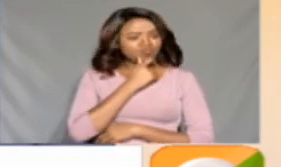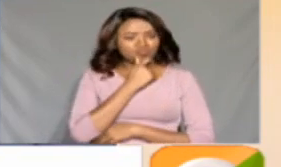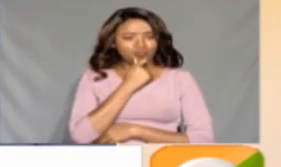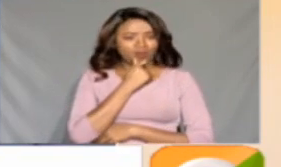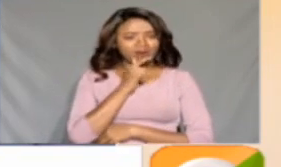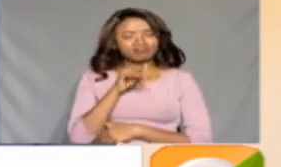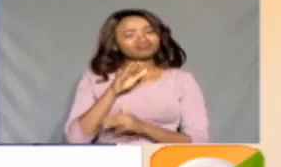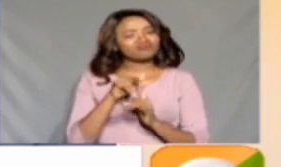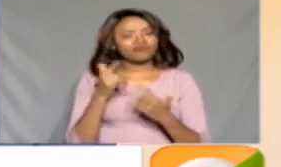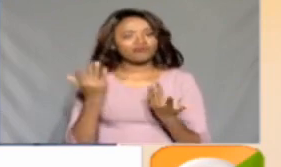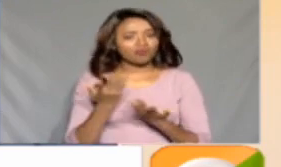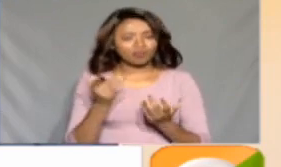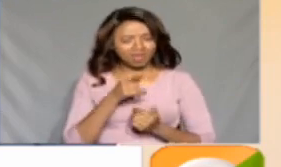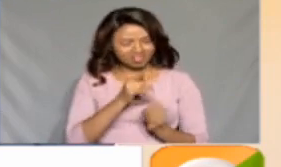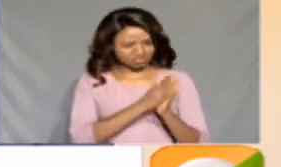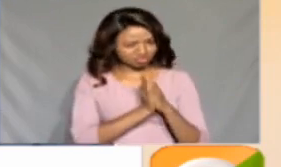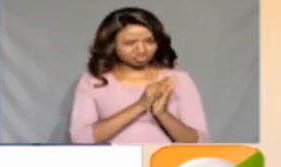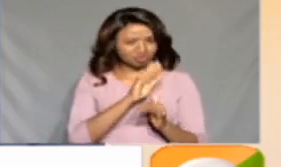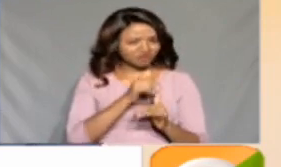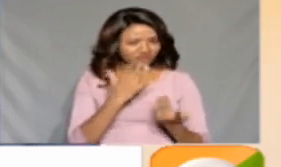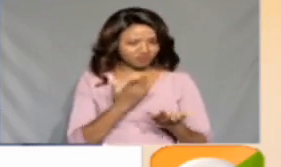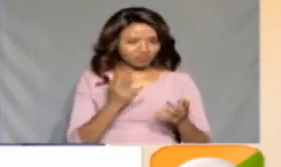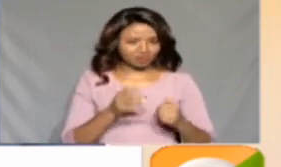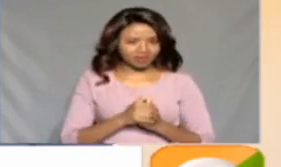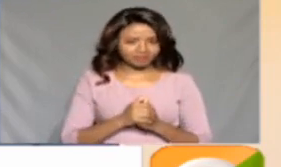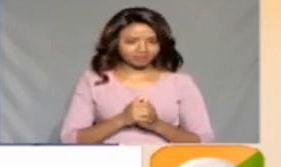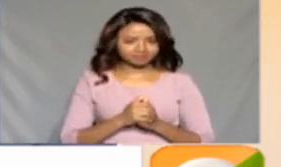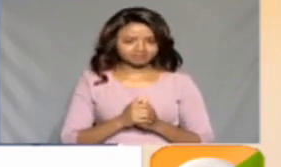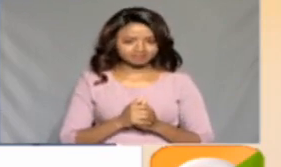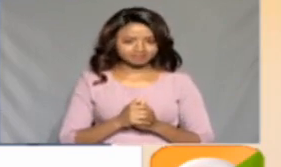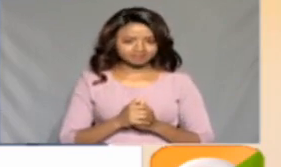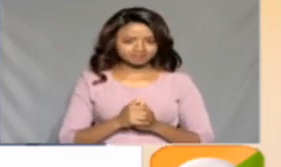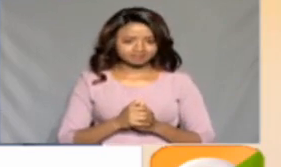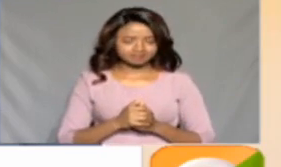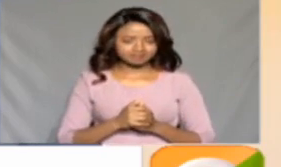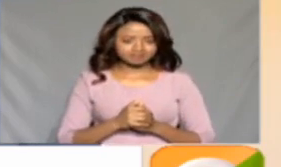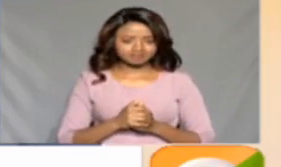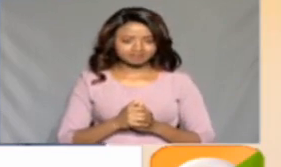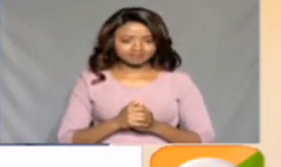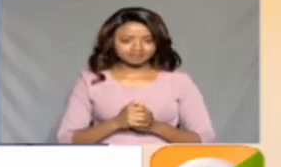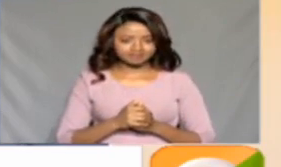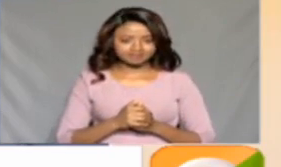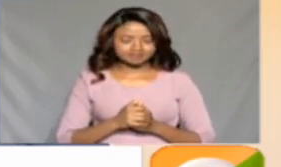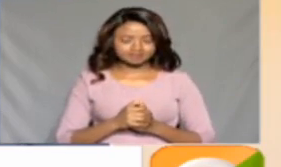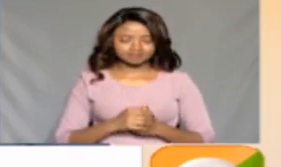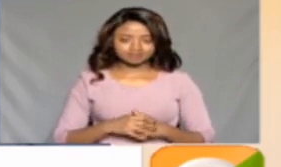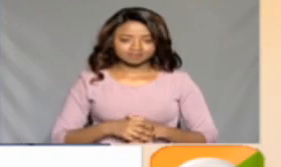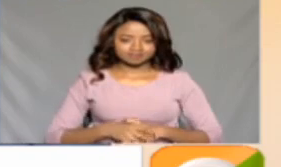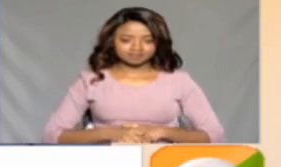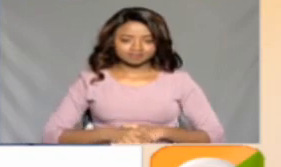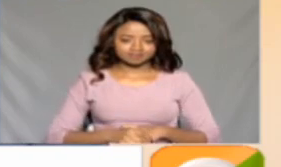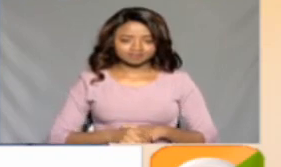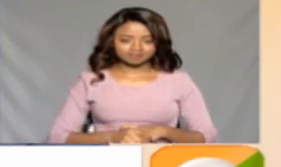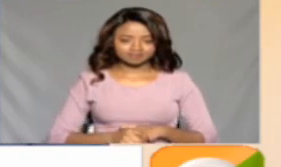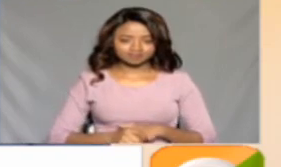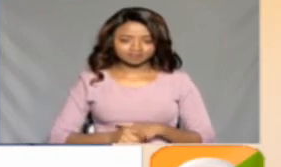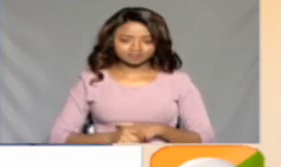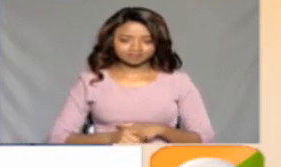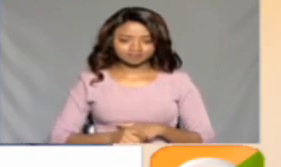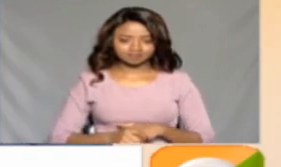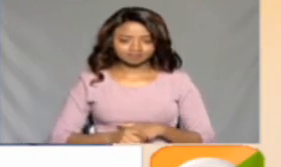from. But I think that people, story. Yes, that's, well. Mm-hmm. And they quoted you, though. Yes. You're part of the story. And then, of course, the deputy